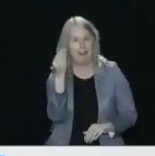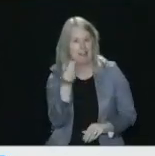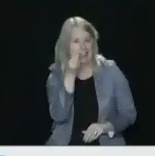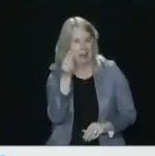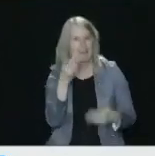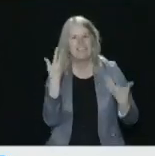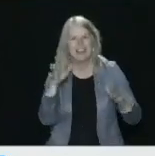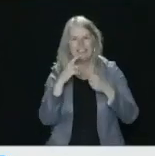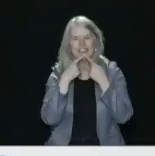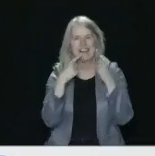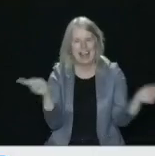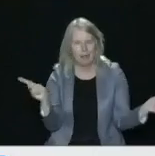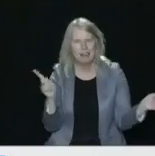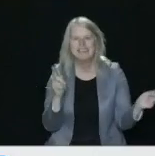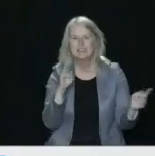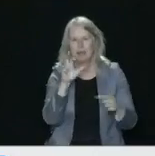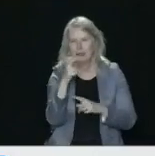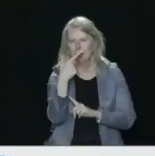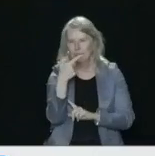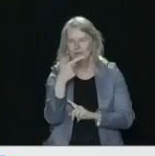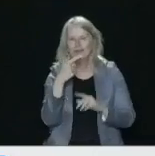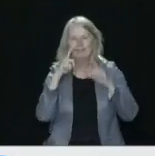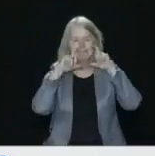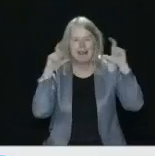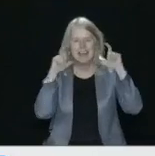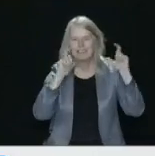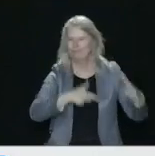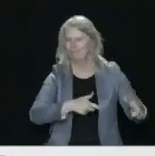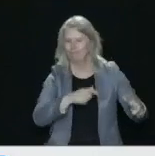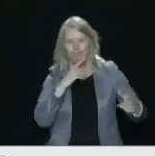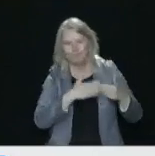Dr. New here, thank you for the question. It is a good question.